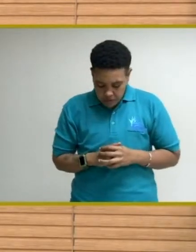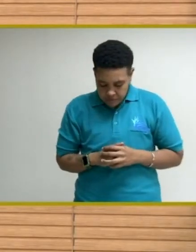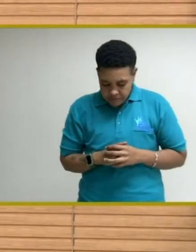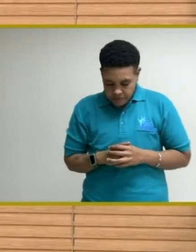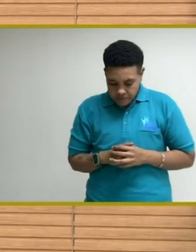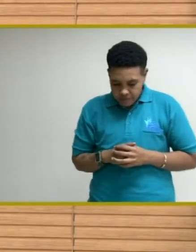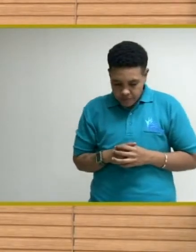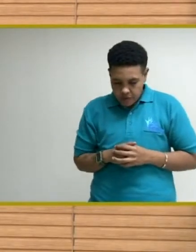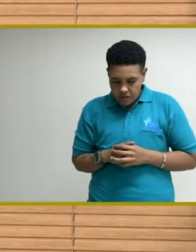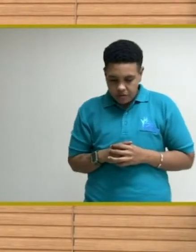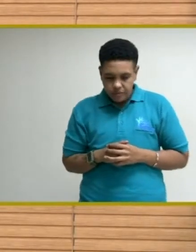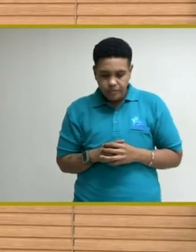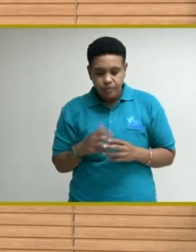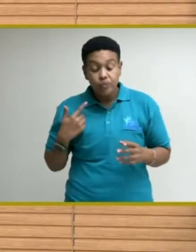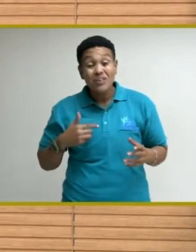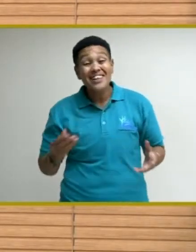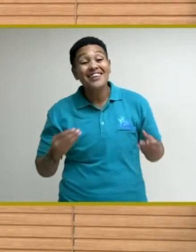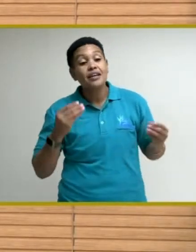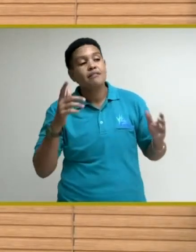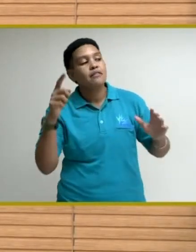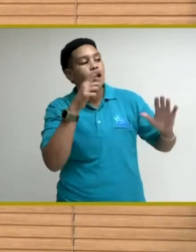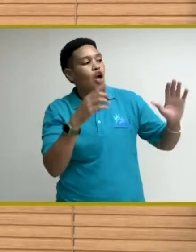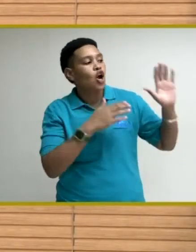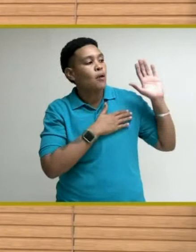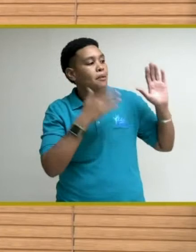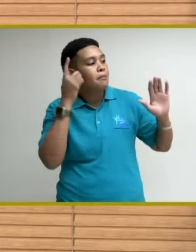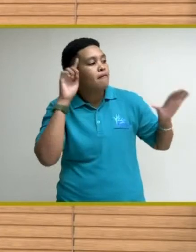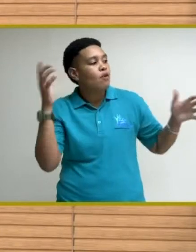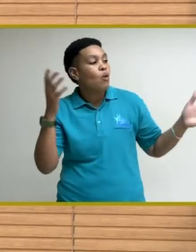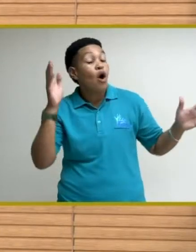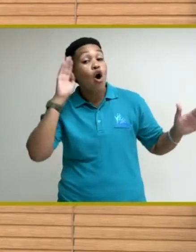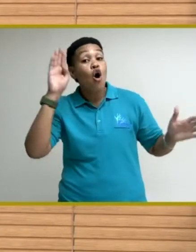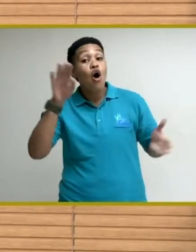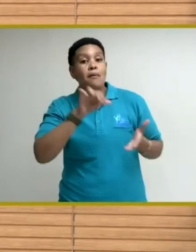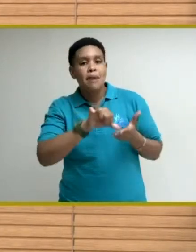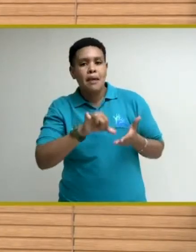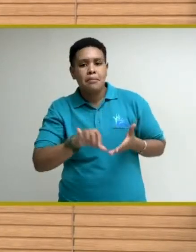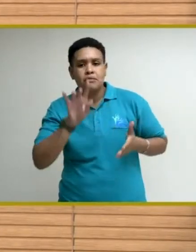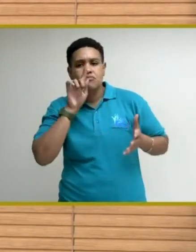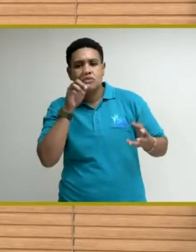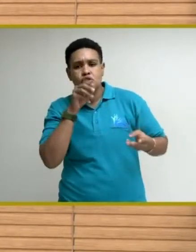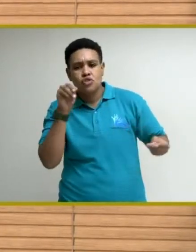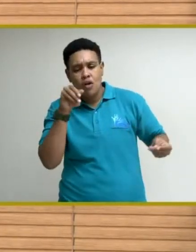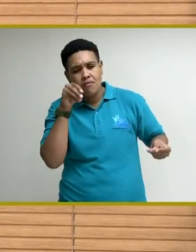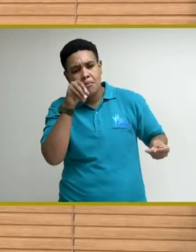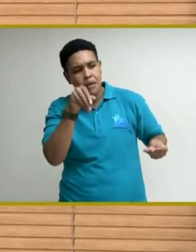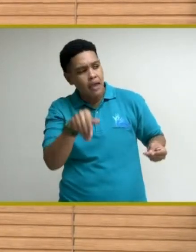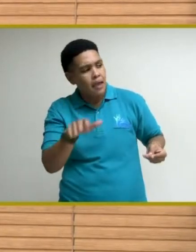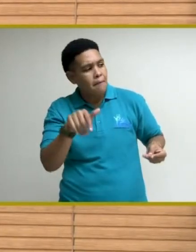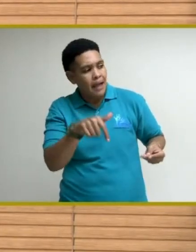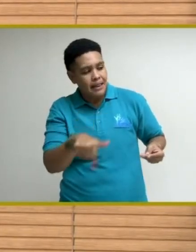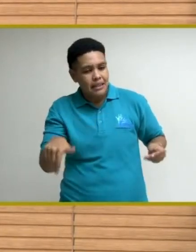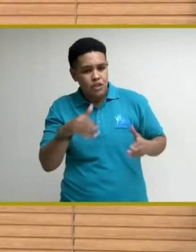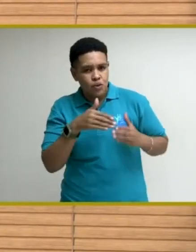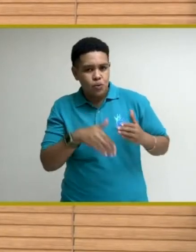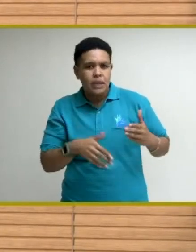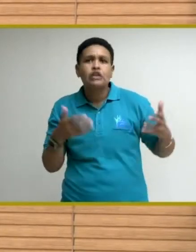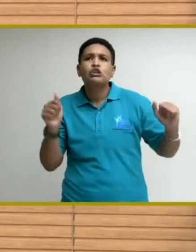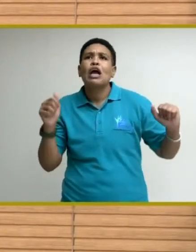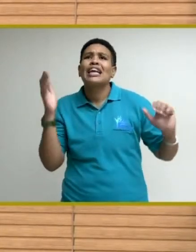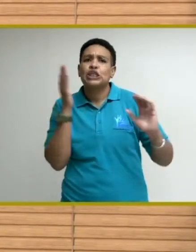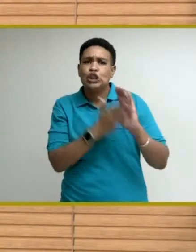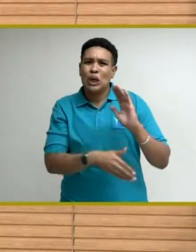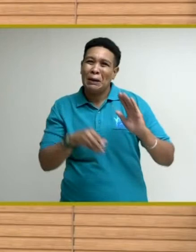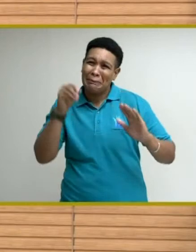we have given their commitment for all payments to be resolved by this weekend,